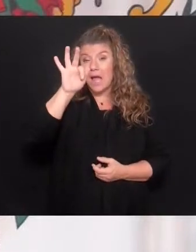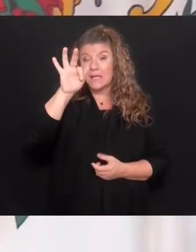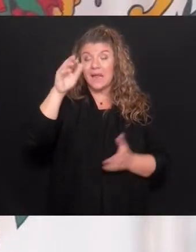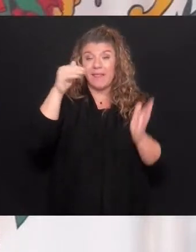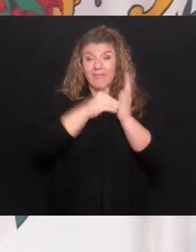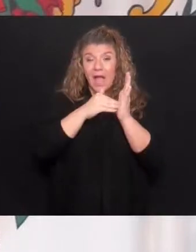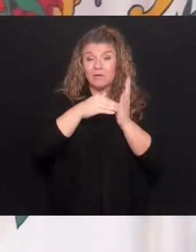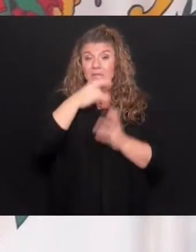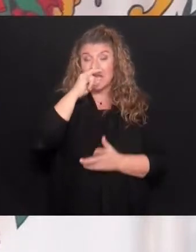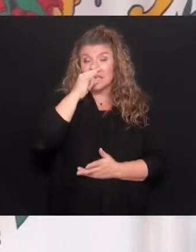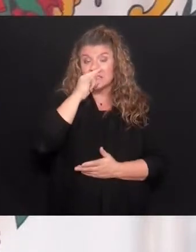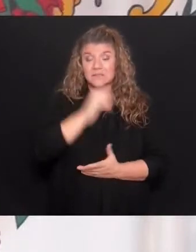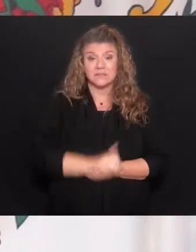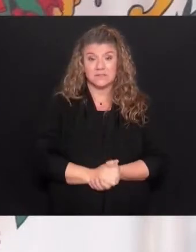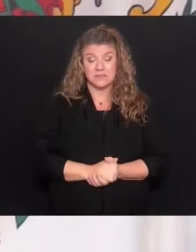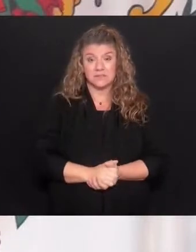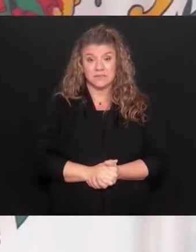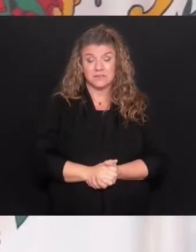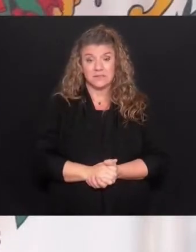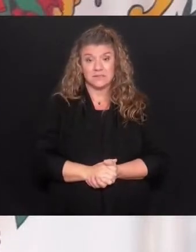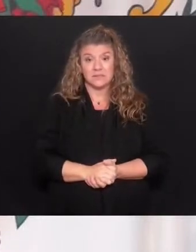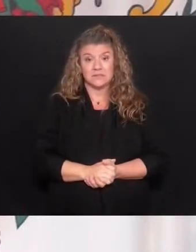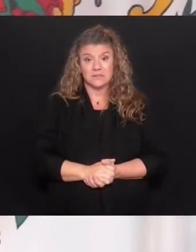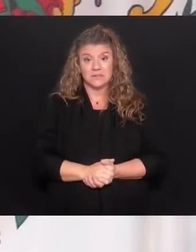19,000 kids, you know,